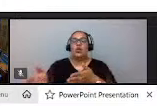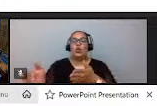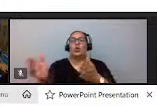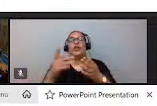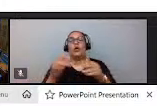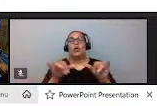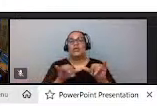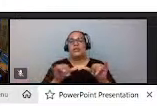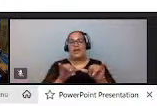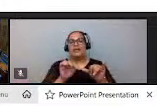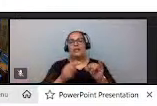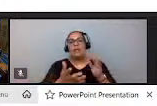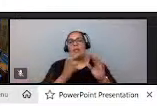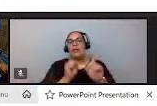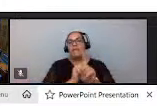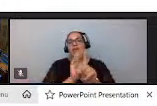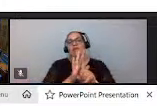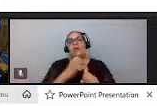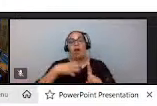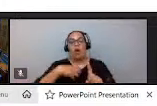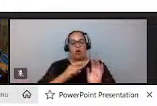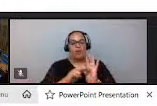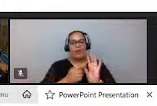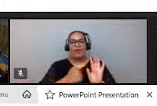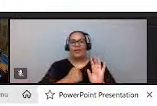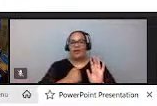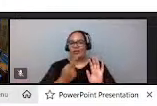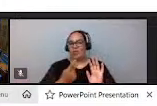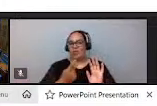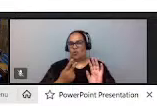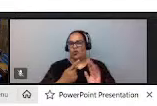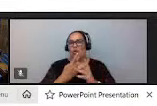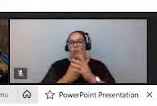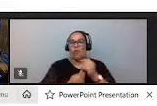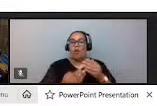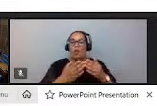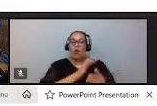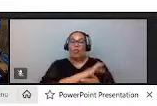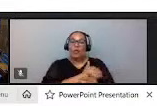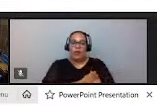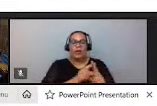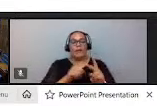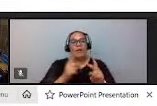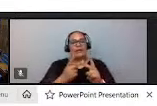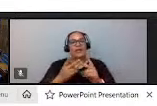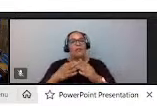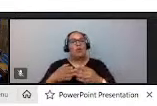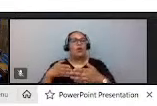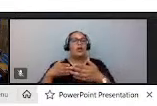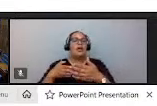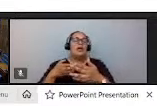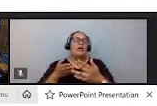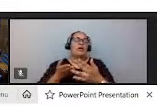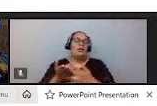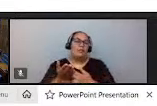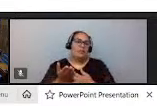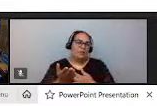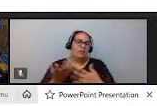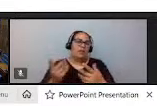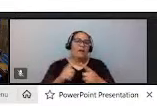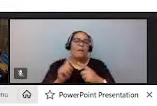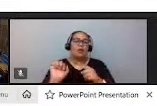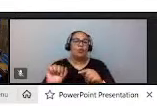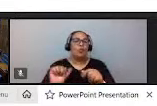vessel that might have an impact on our own planning as well both at the port Authority side but also at the Port terminals um there